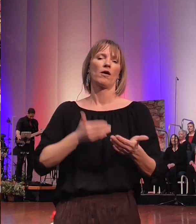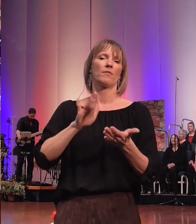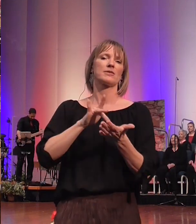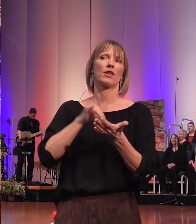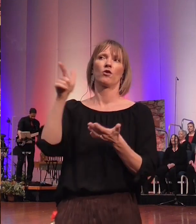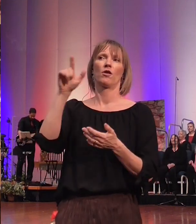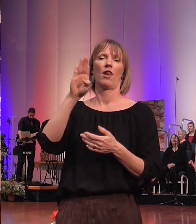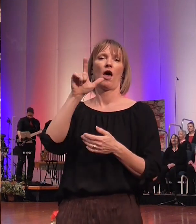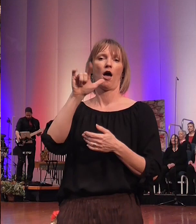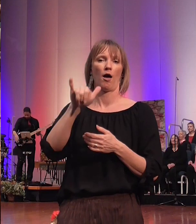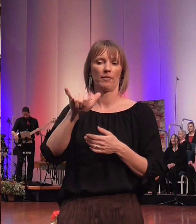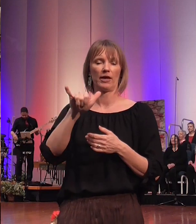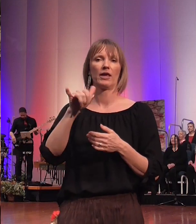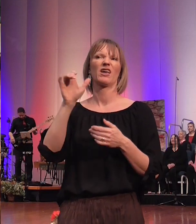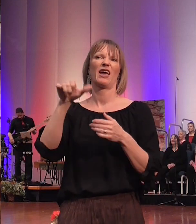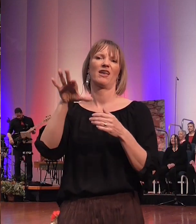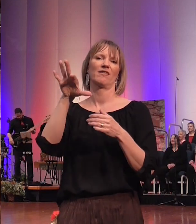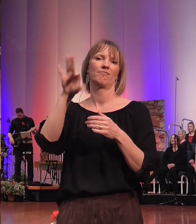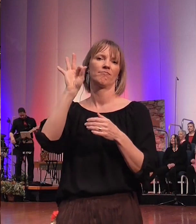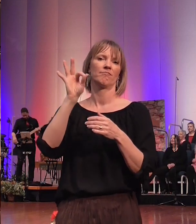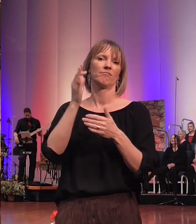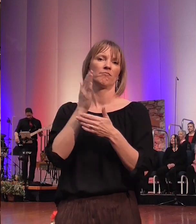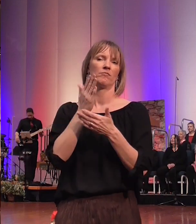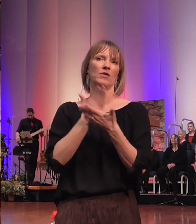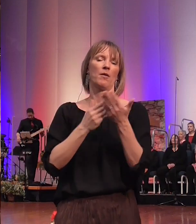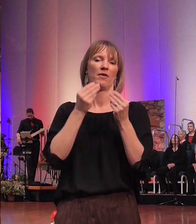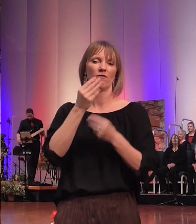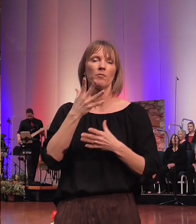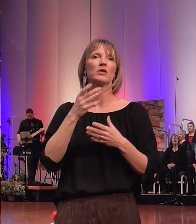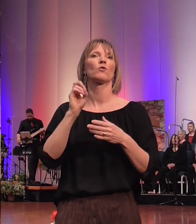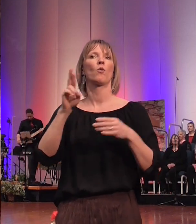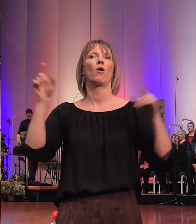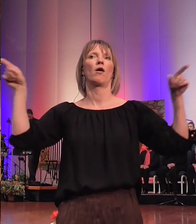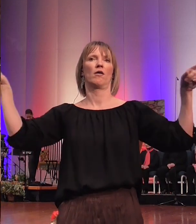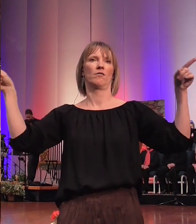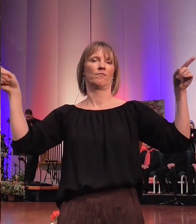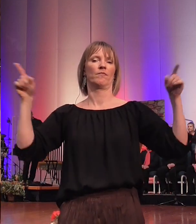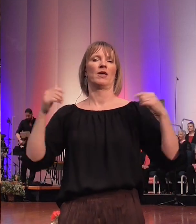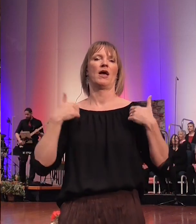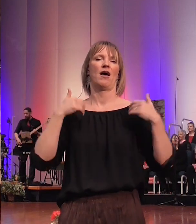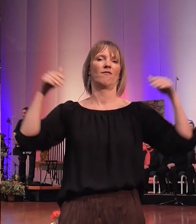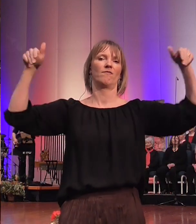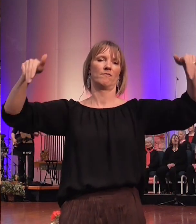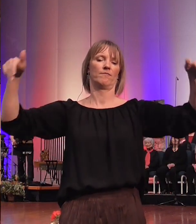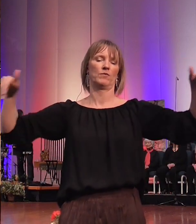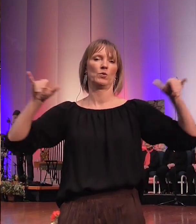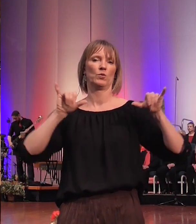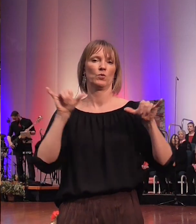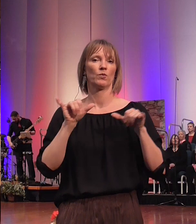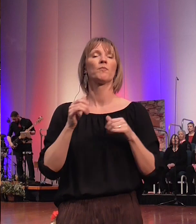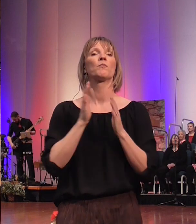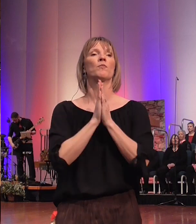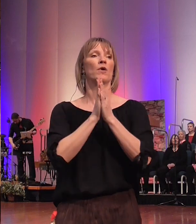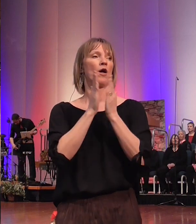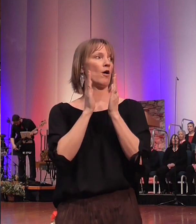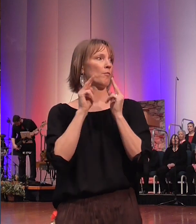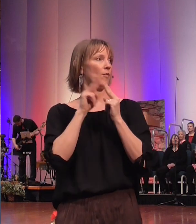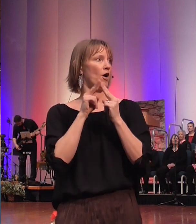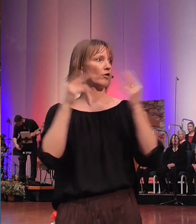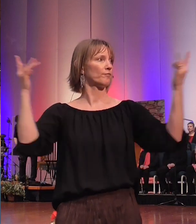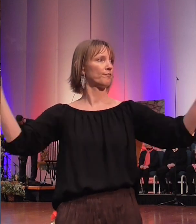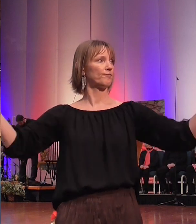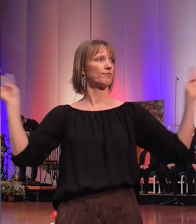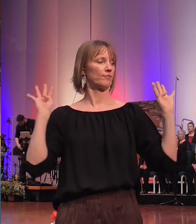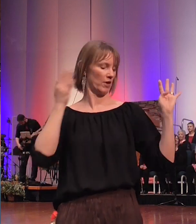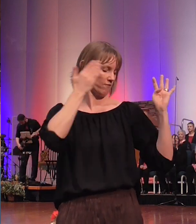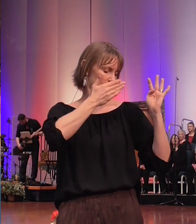of our lobby and pick up some information, or at our resource counters at the end of the lobby. Our prayer practitioners are coming down